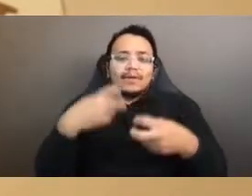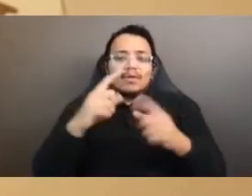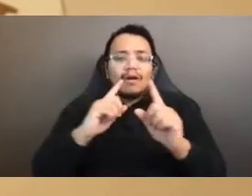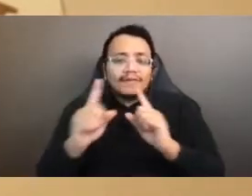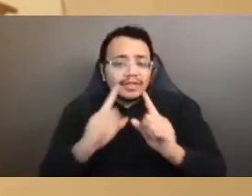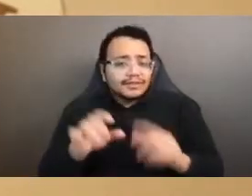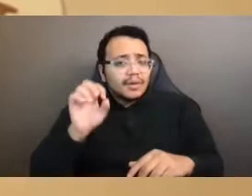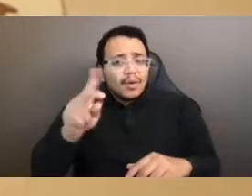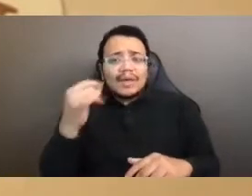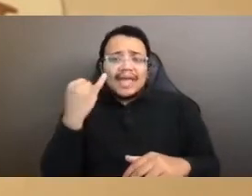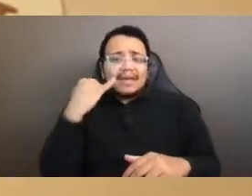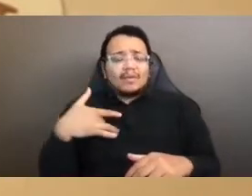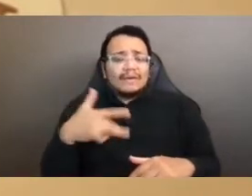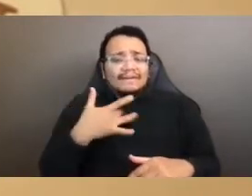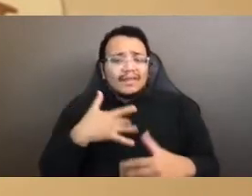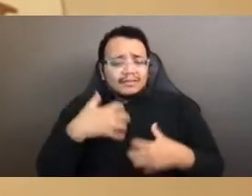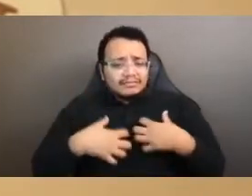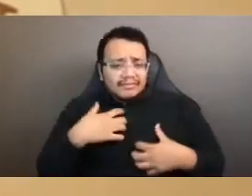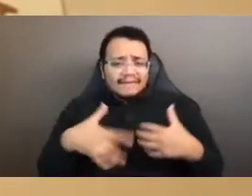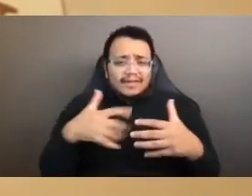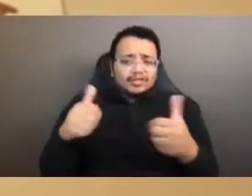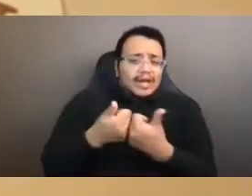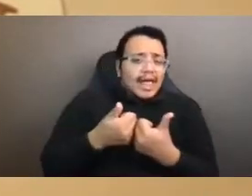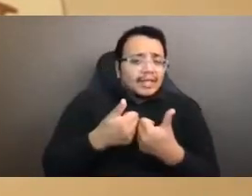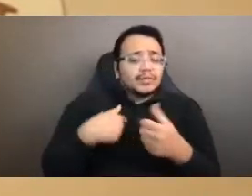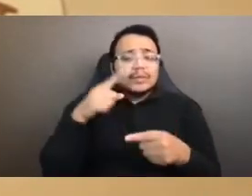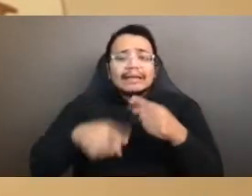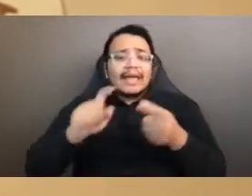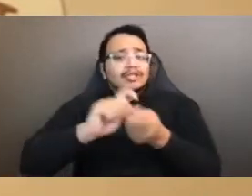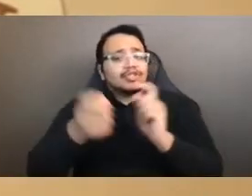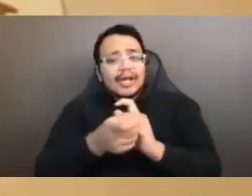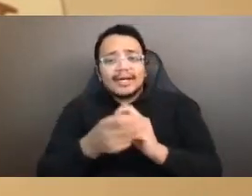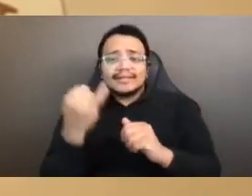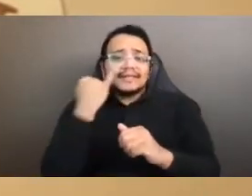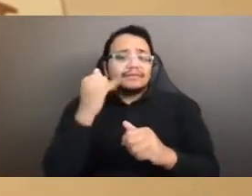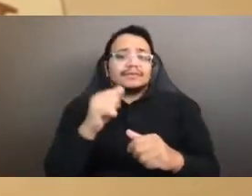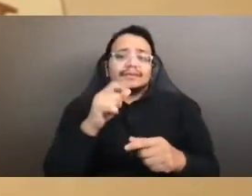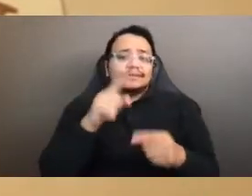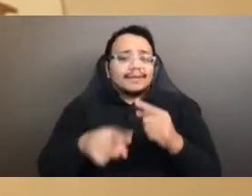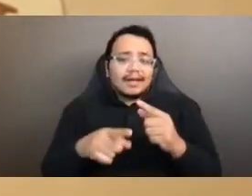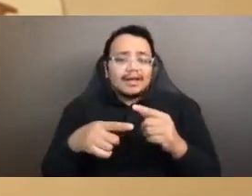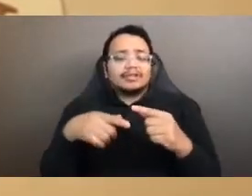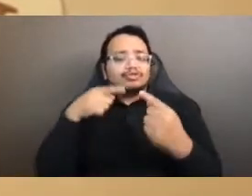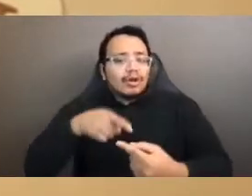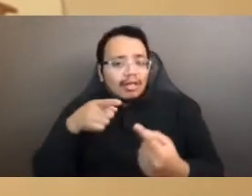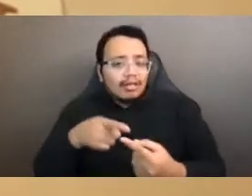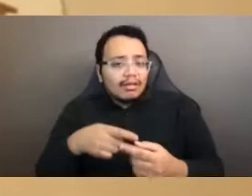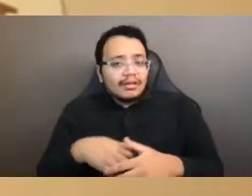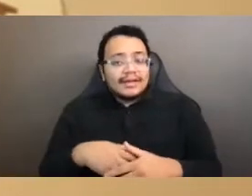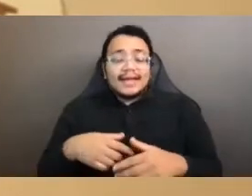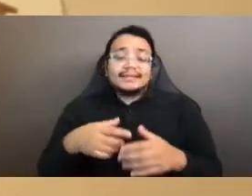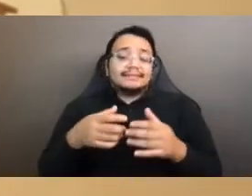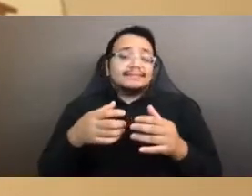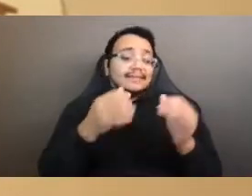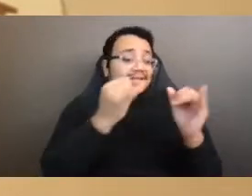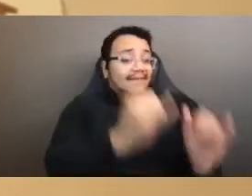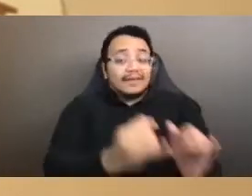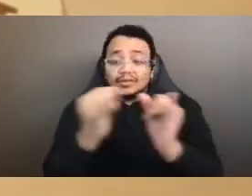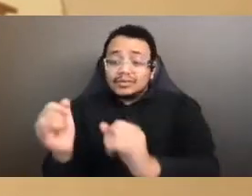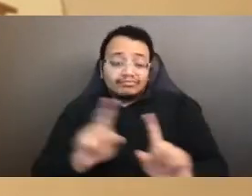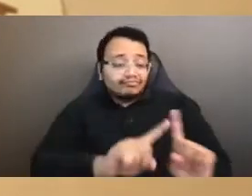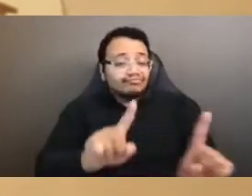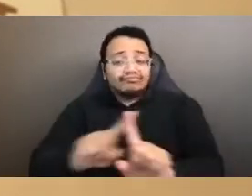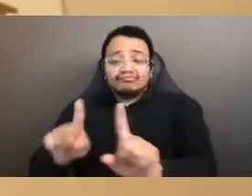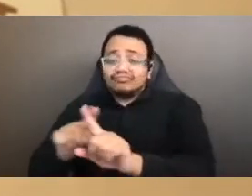no progress without struggle. And each and every one of us has our own individual struggles that we're going to navigate inside of this space. So